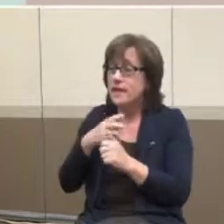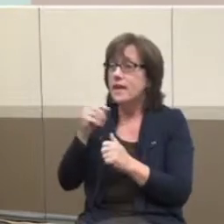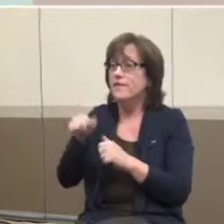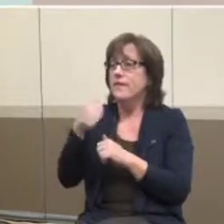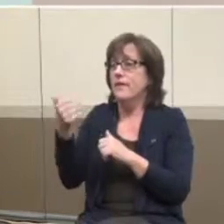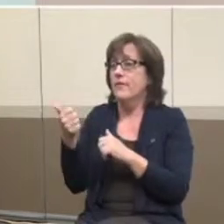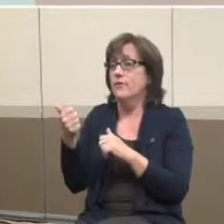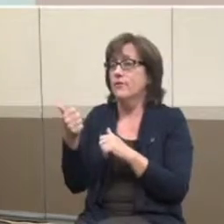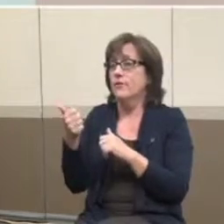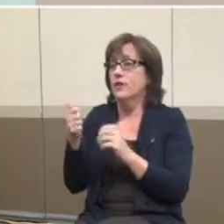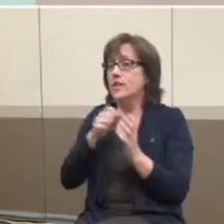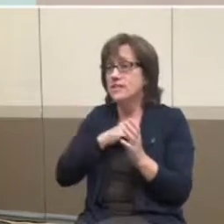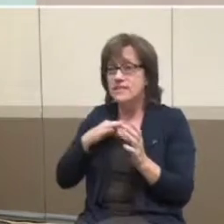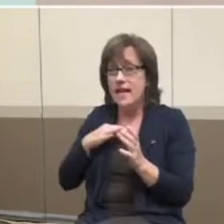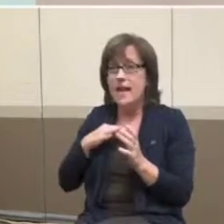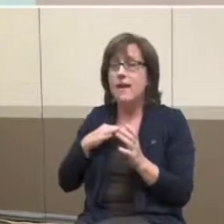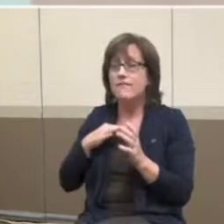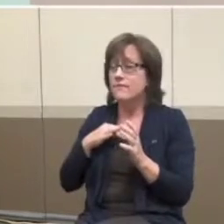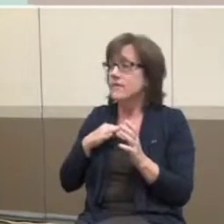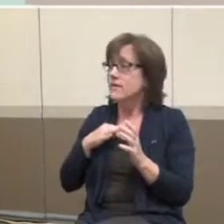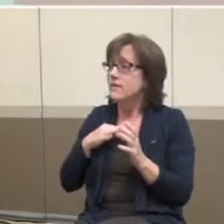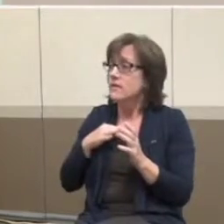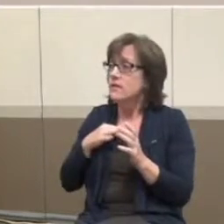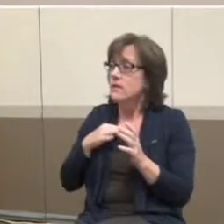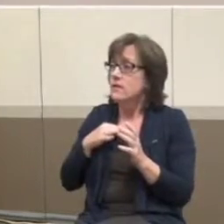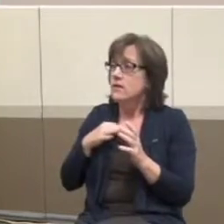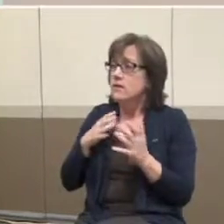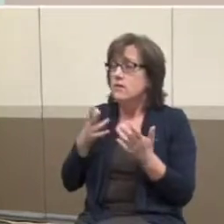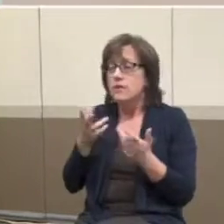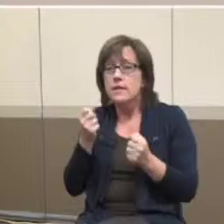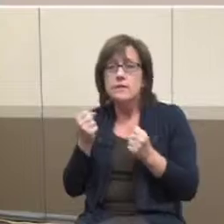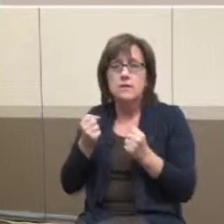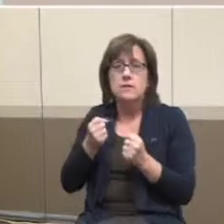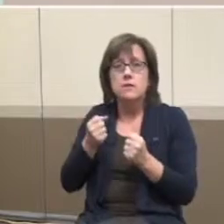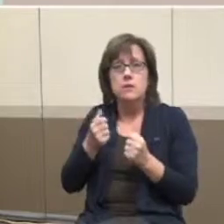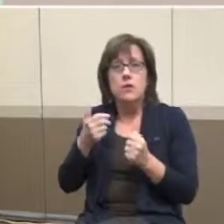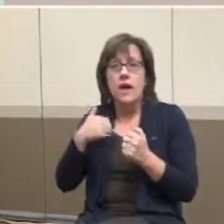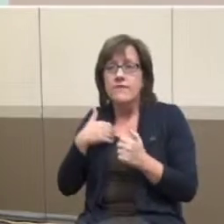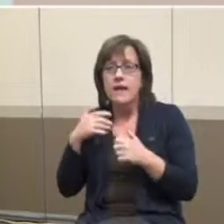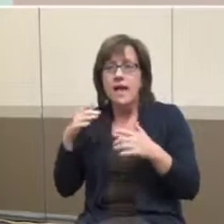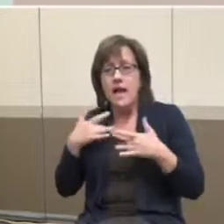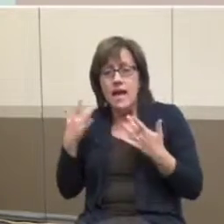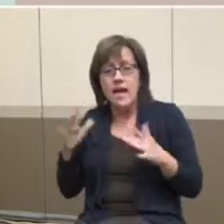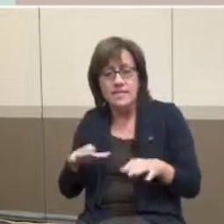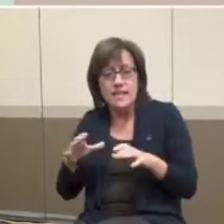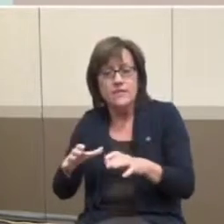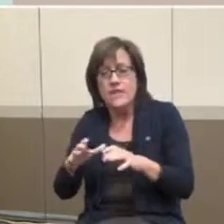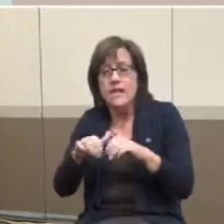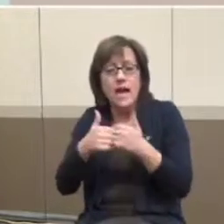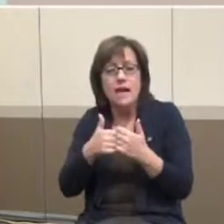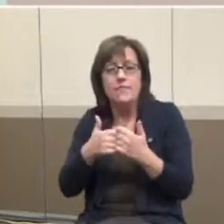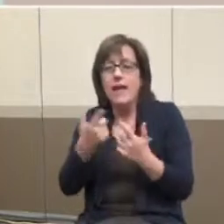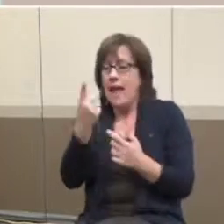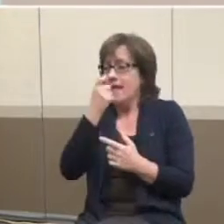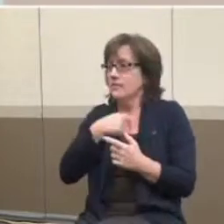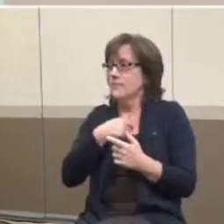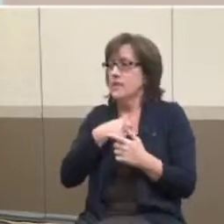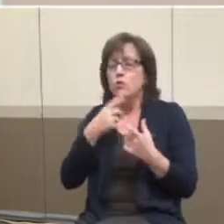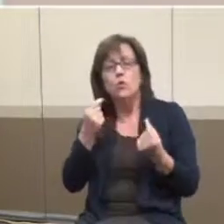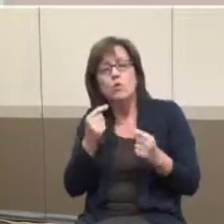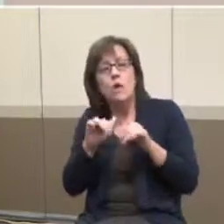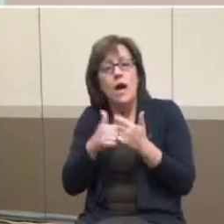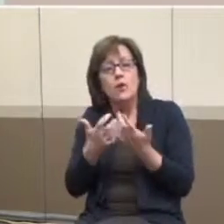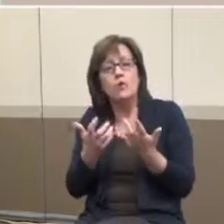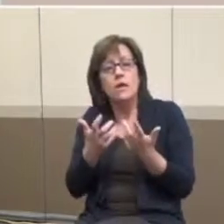other staff around, well, I have this activity, what can we do to sort of, have it work best for your